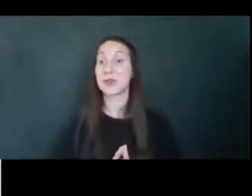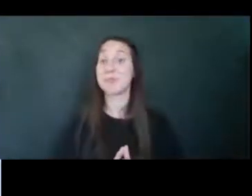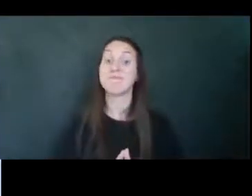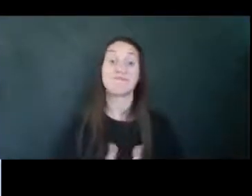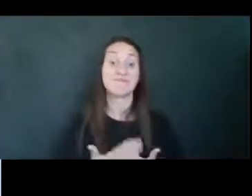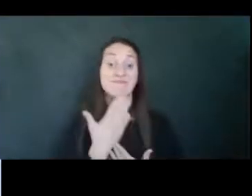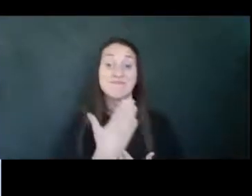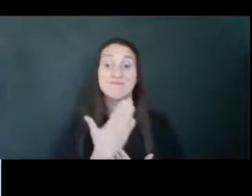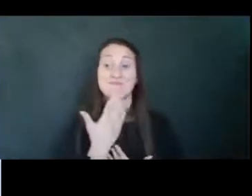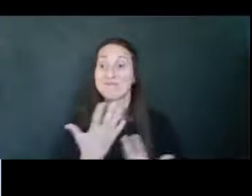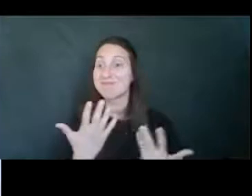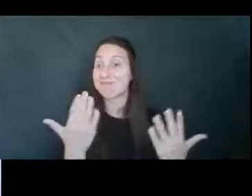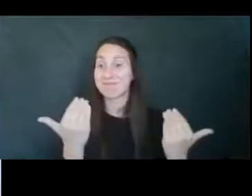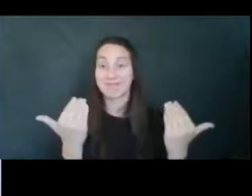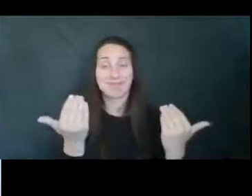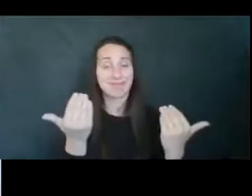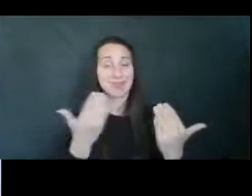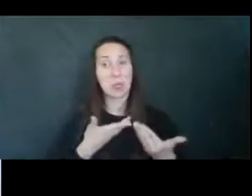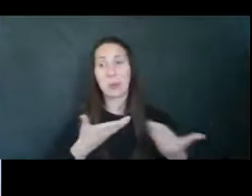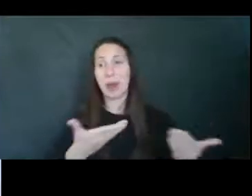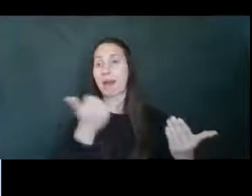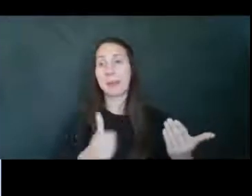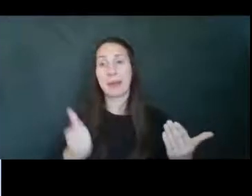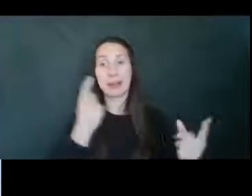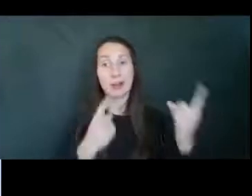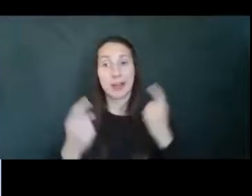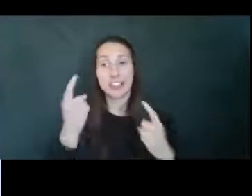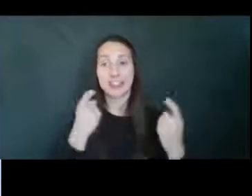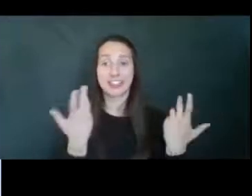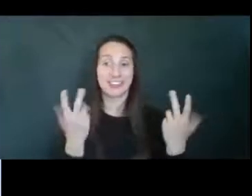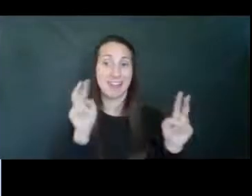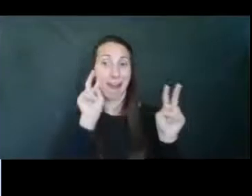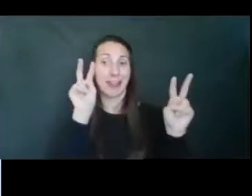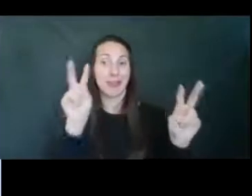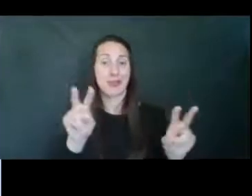and look forward to talking with my co-panelists. Thank you.